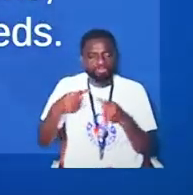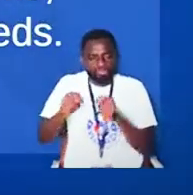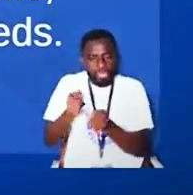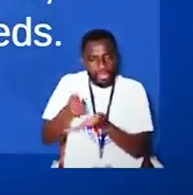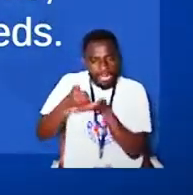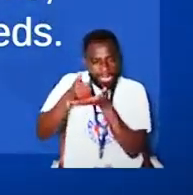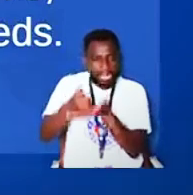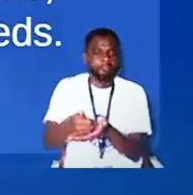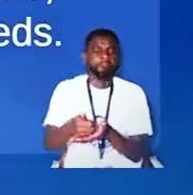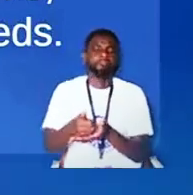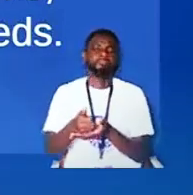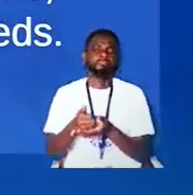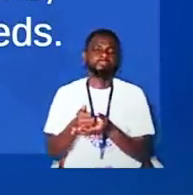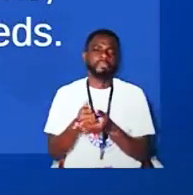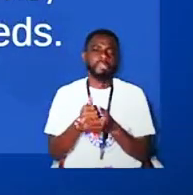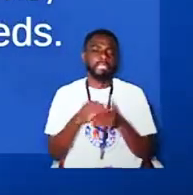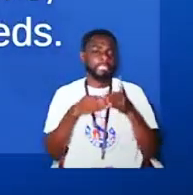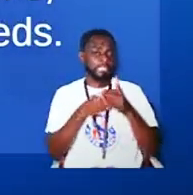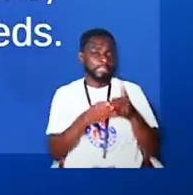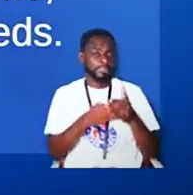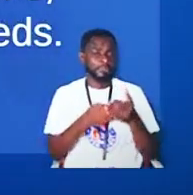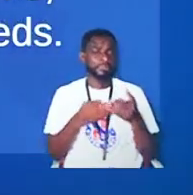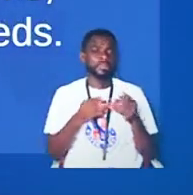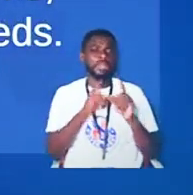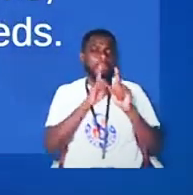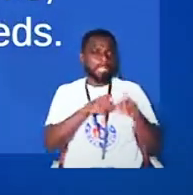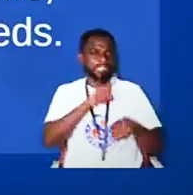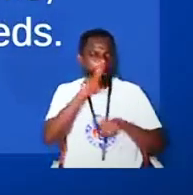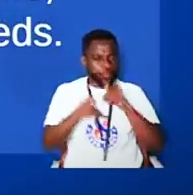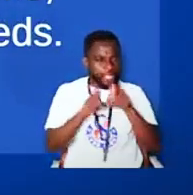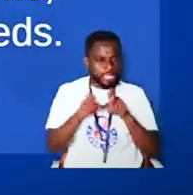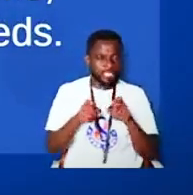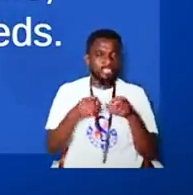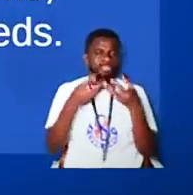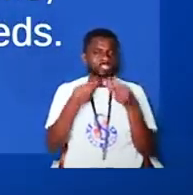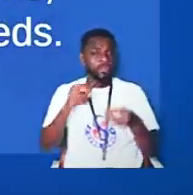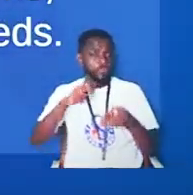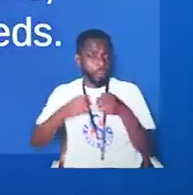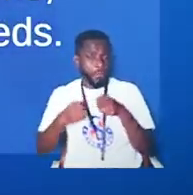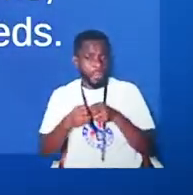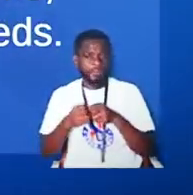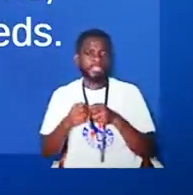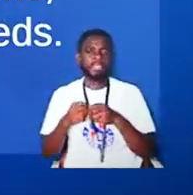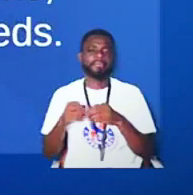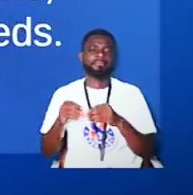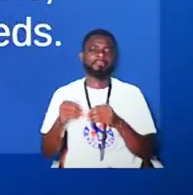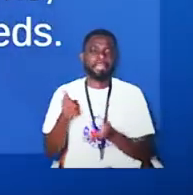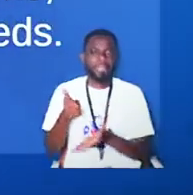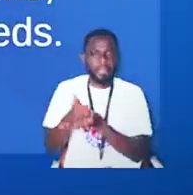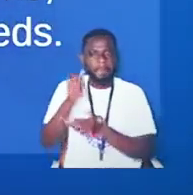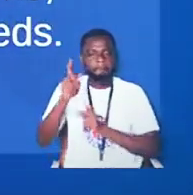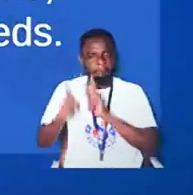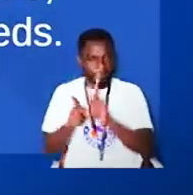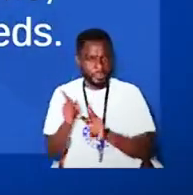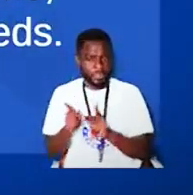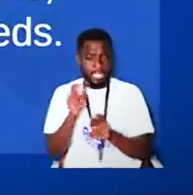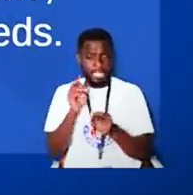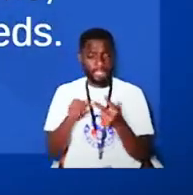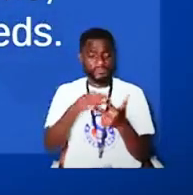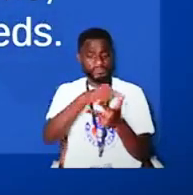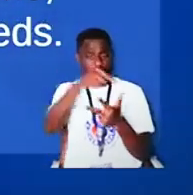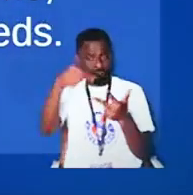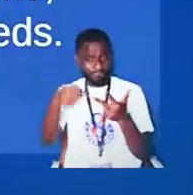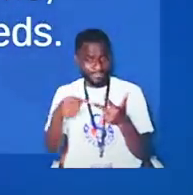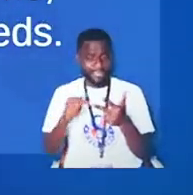should be able to answer questions, solve problems, and meet needs. When the leader is not able to do these three